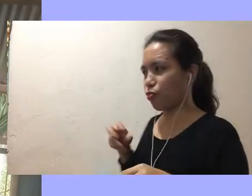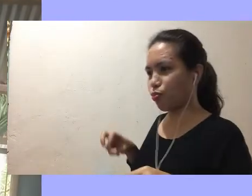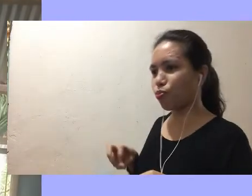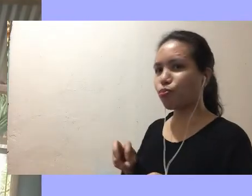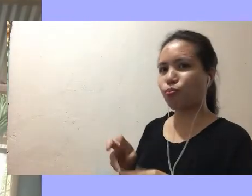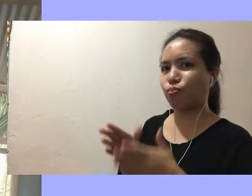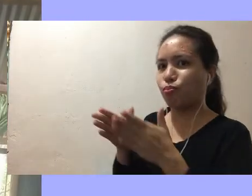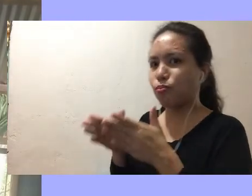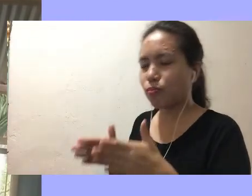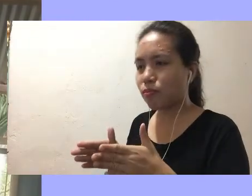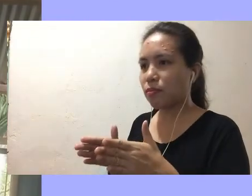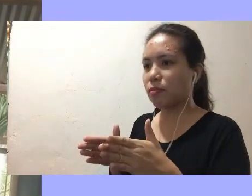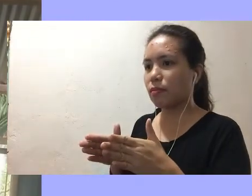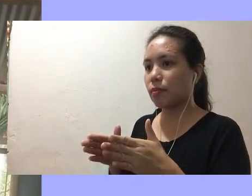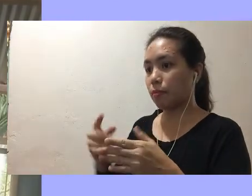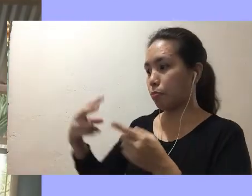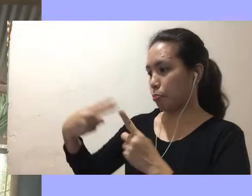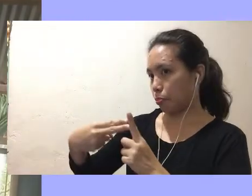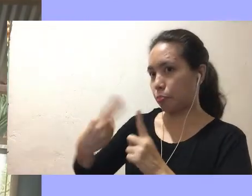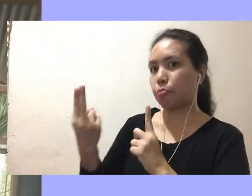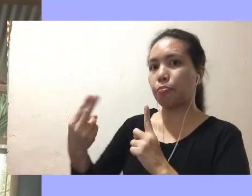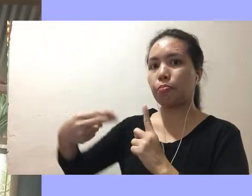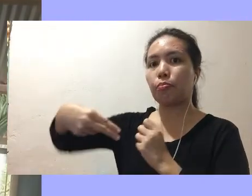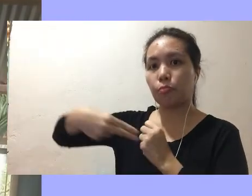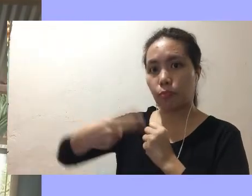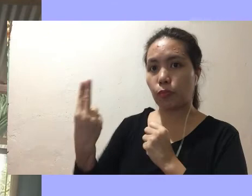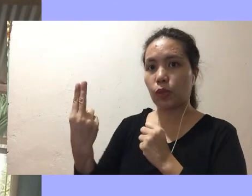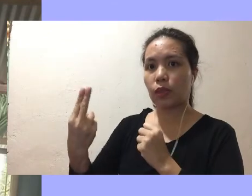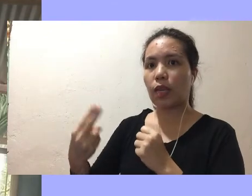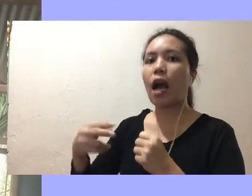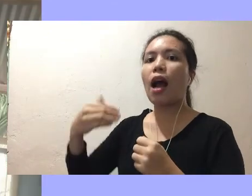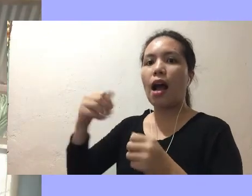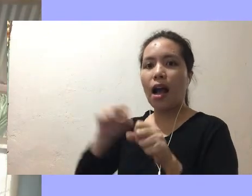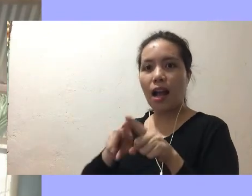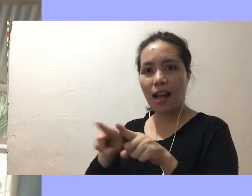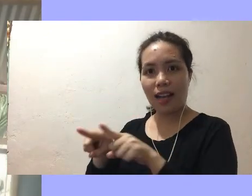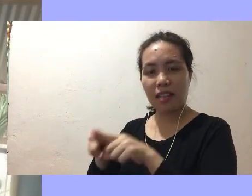tourist. Well, I wasn't a tourist during that time because I was hired as a teacher.